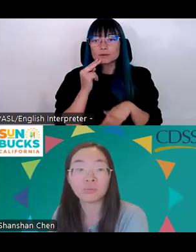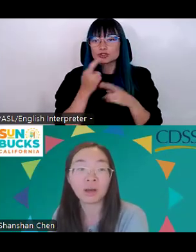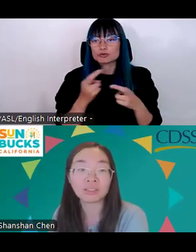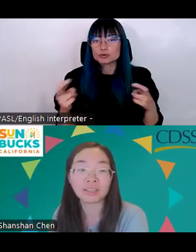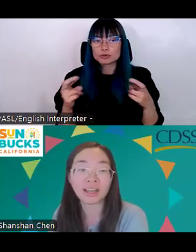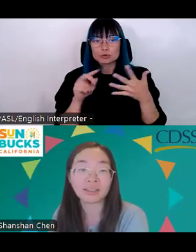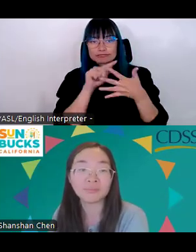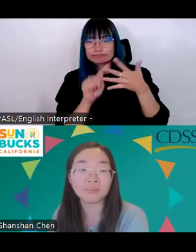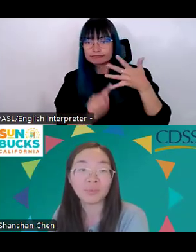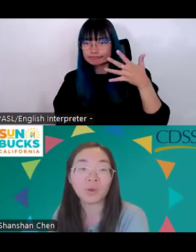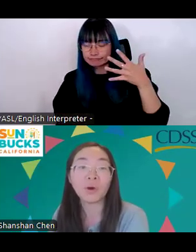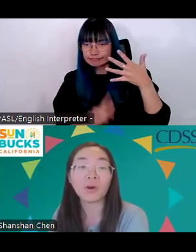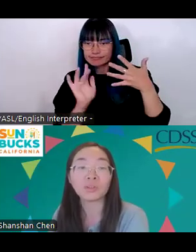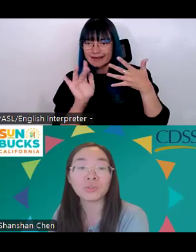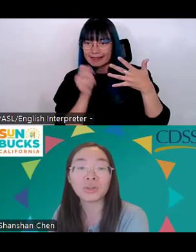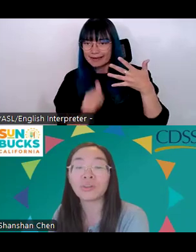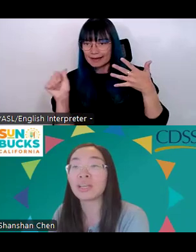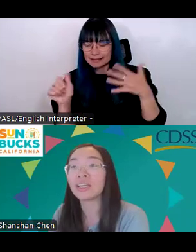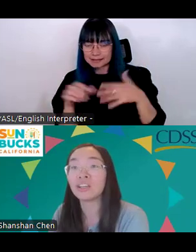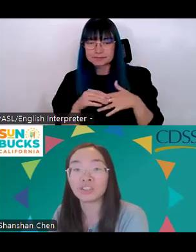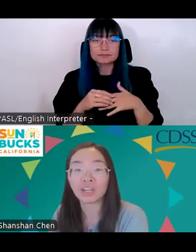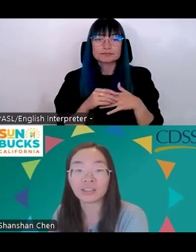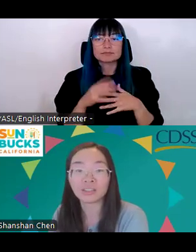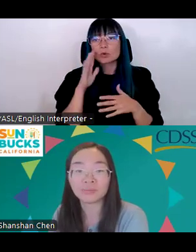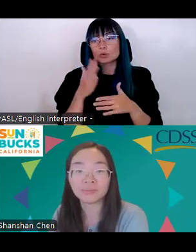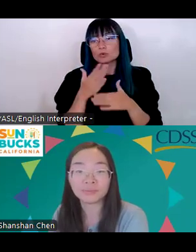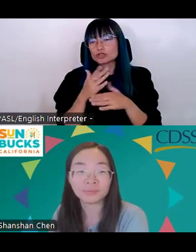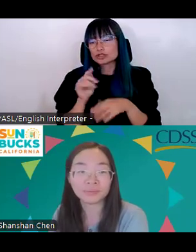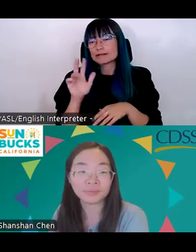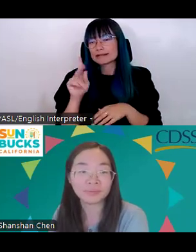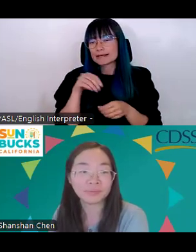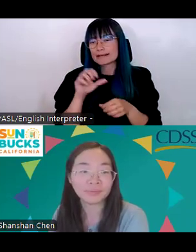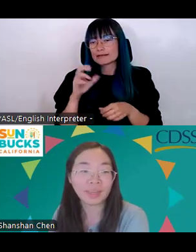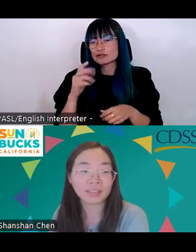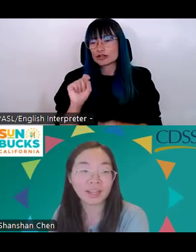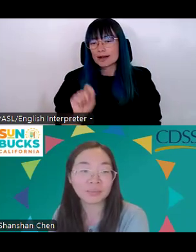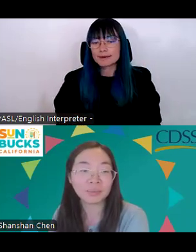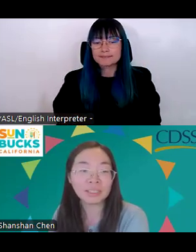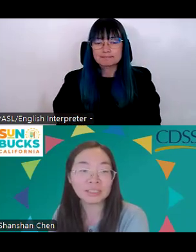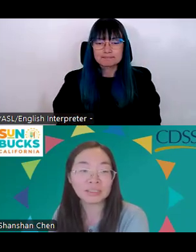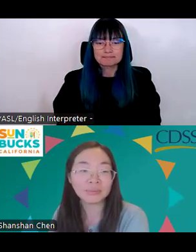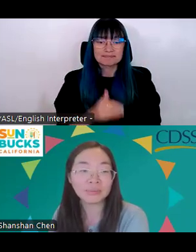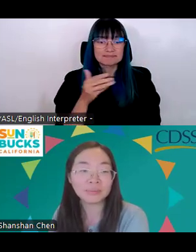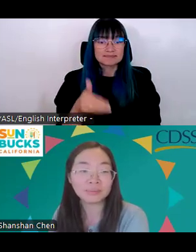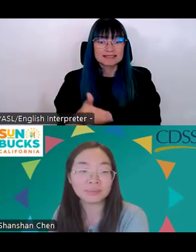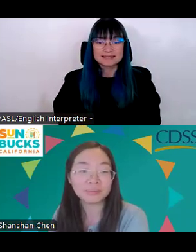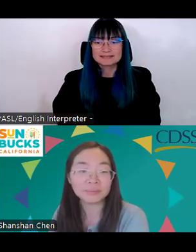as shown on the slide. We'll also share the link in the chat. Next slide,